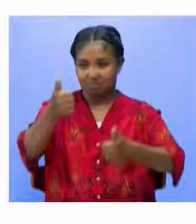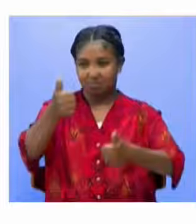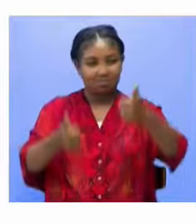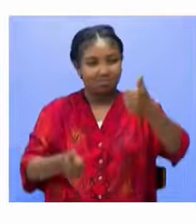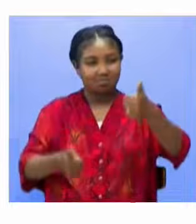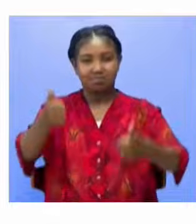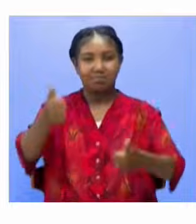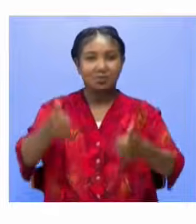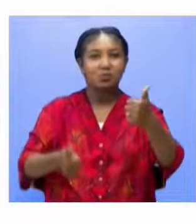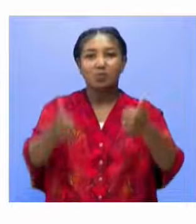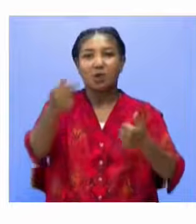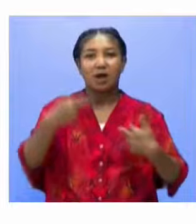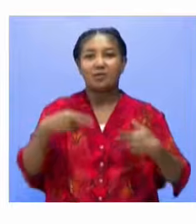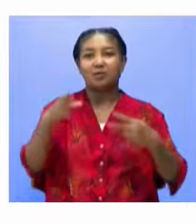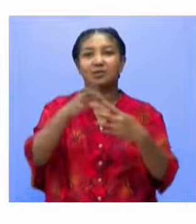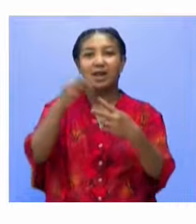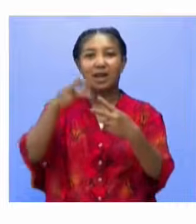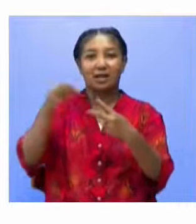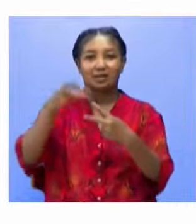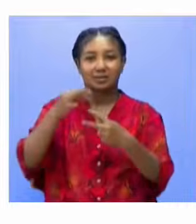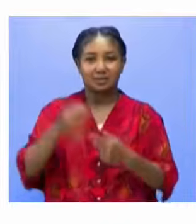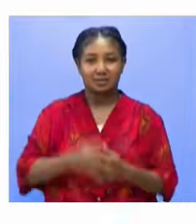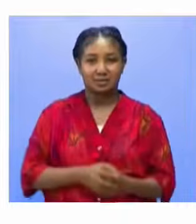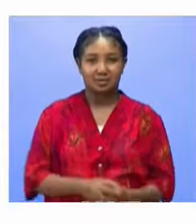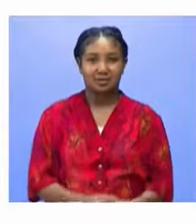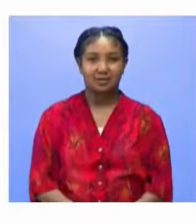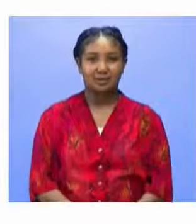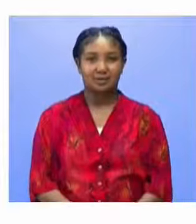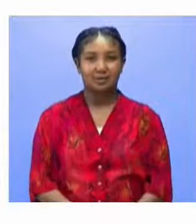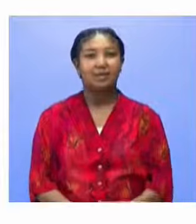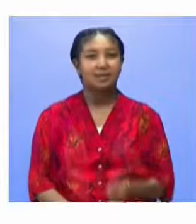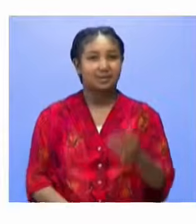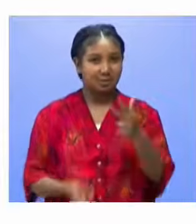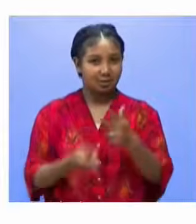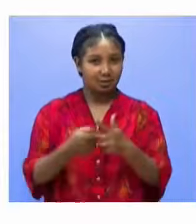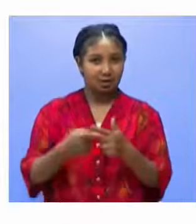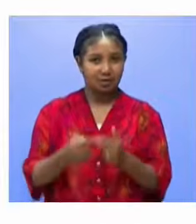Here, which one have you selected? The third one.